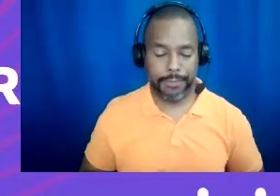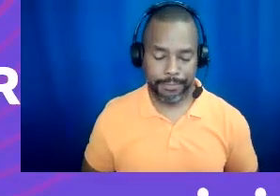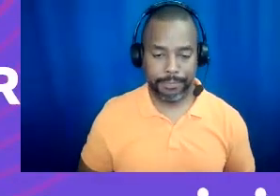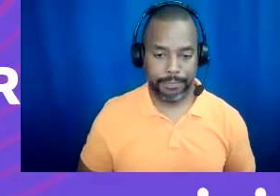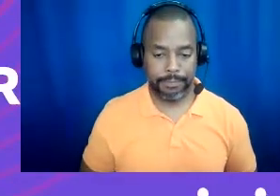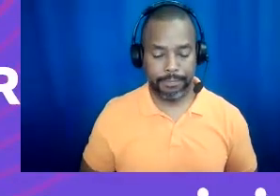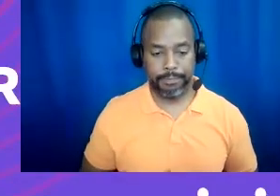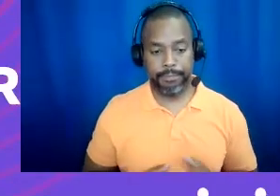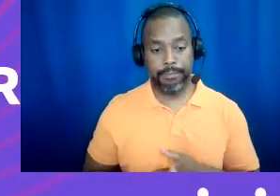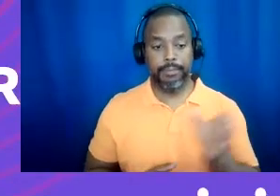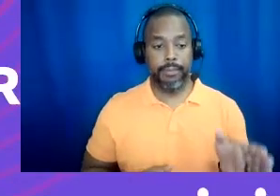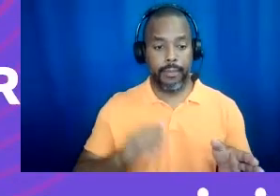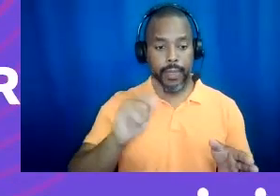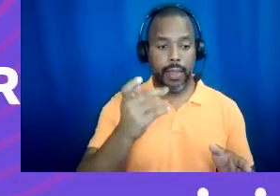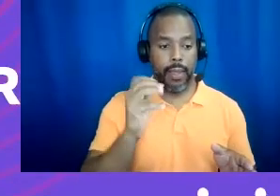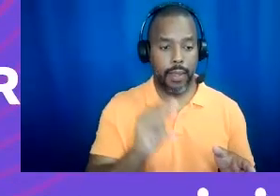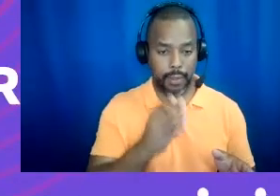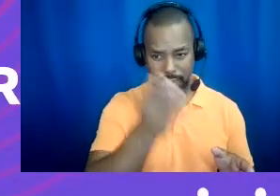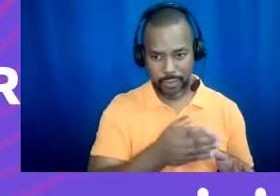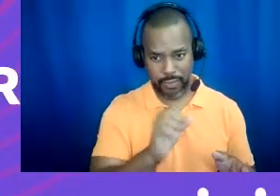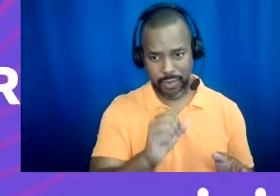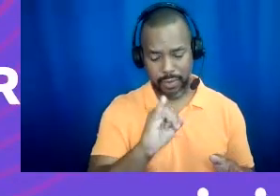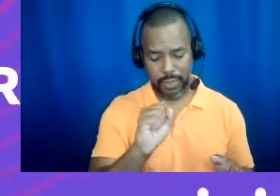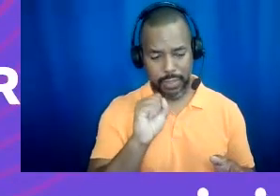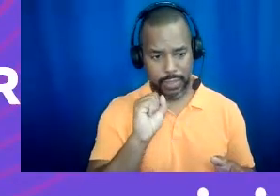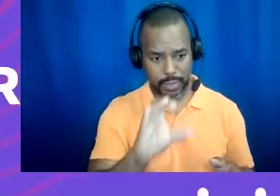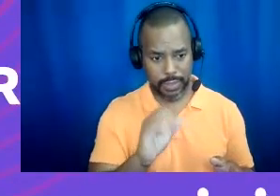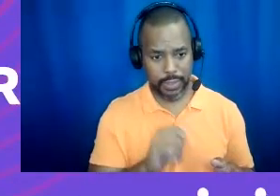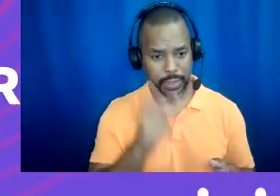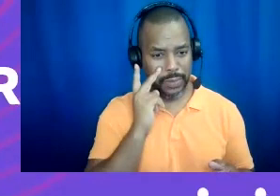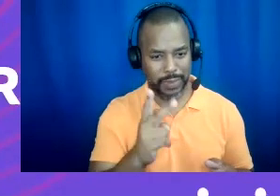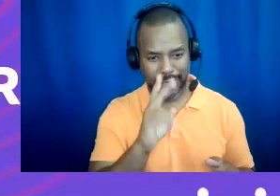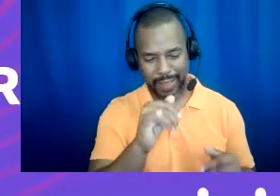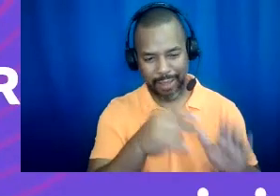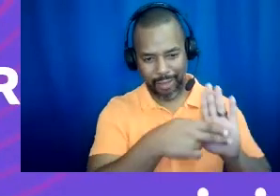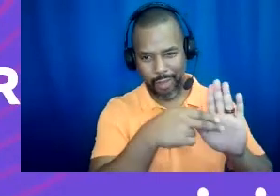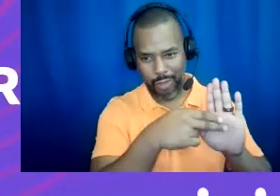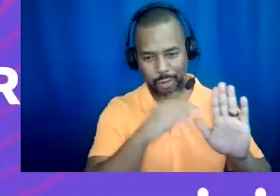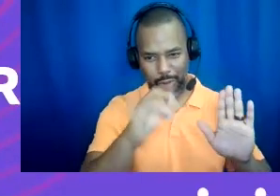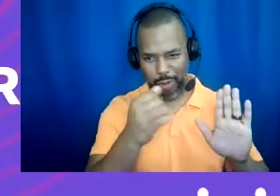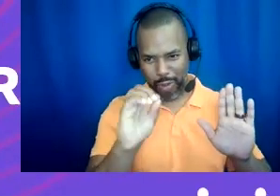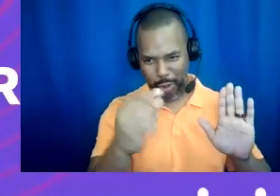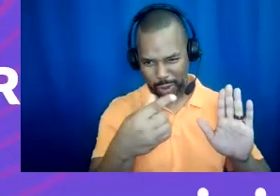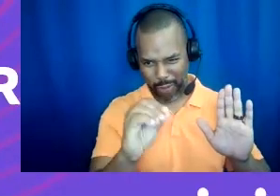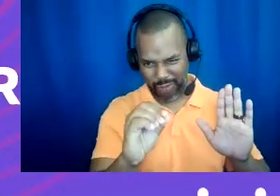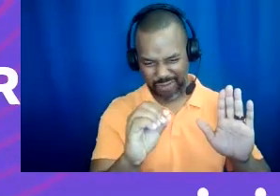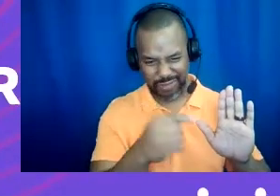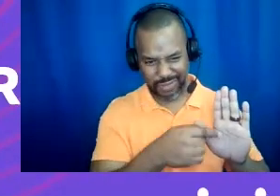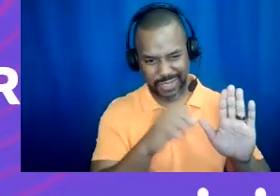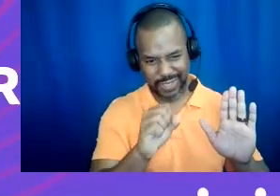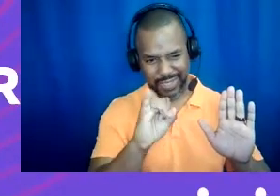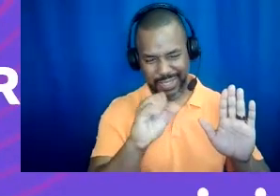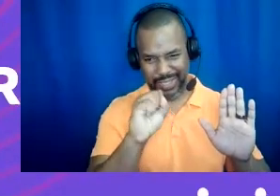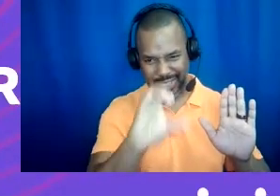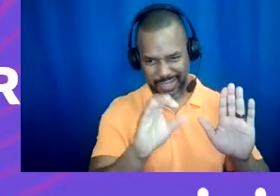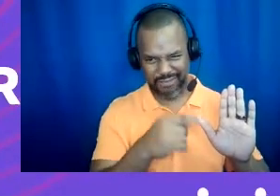The anthem.com/CISC, you will notice that CISC logo on almost everything that pertains to your PPO plan. Don't be alarmed.